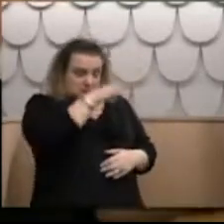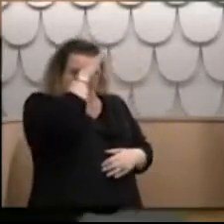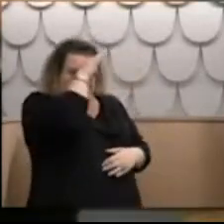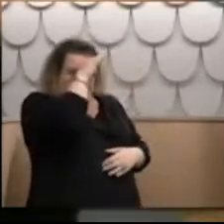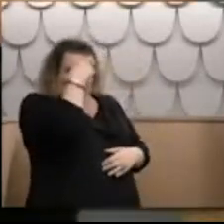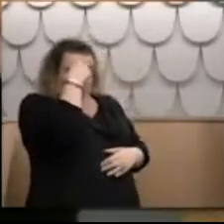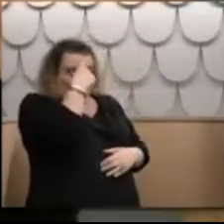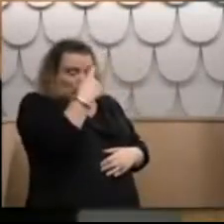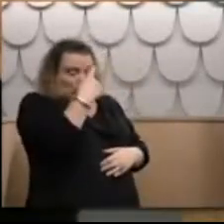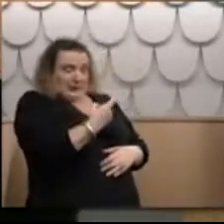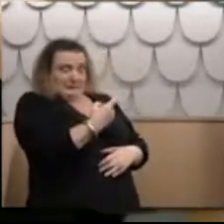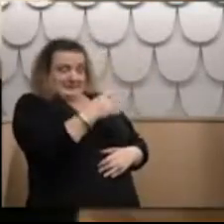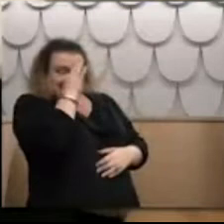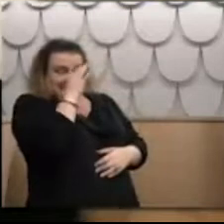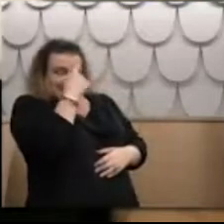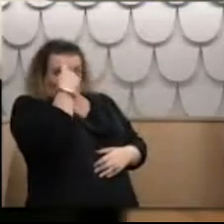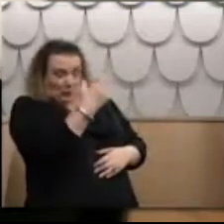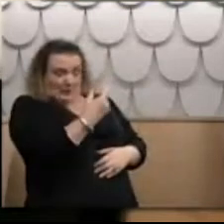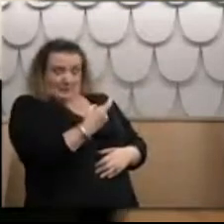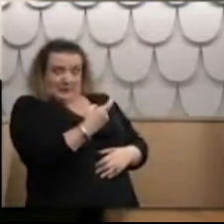have sex. I think